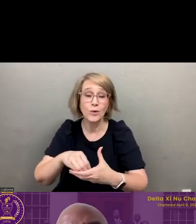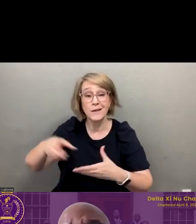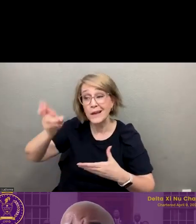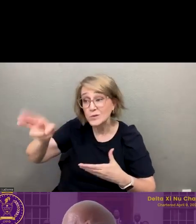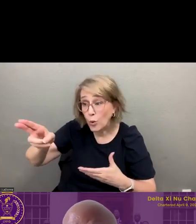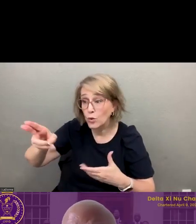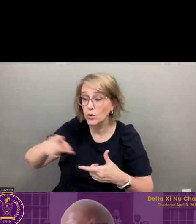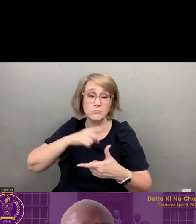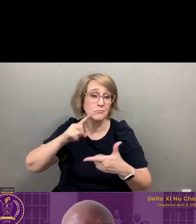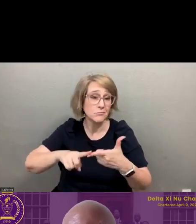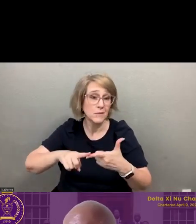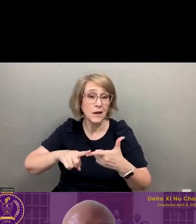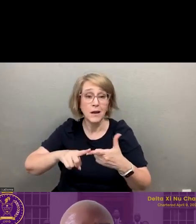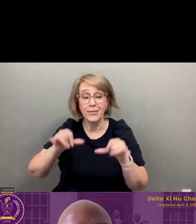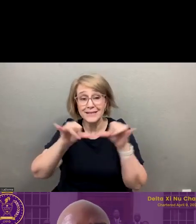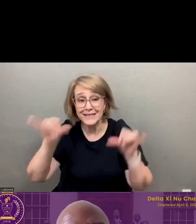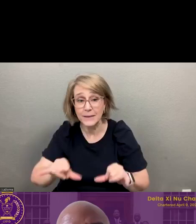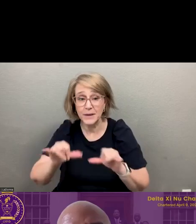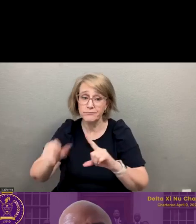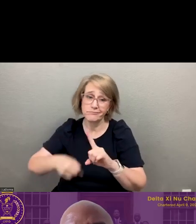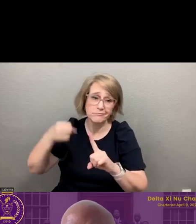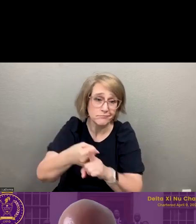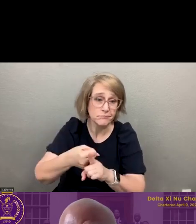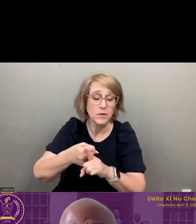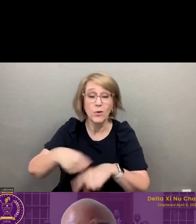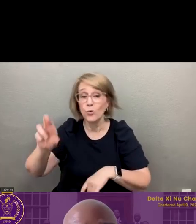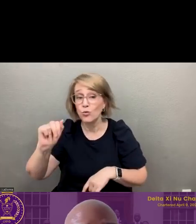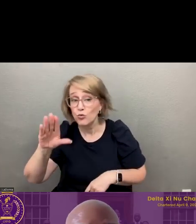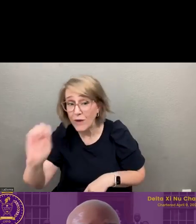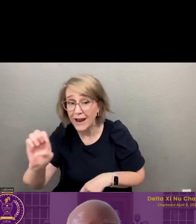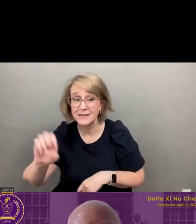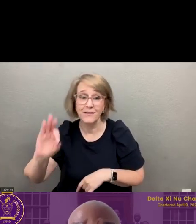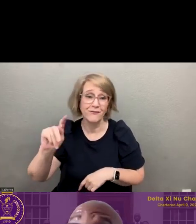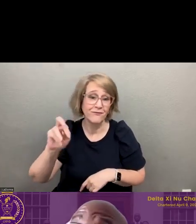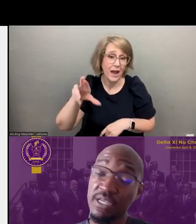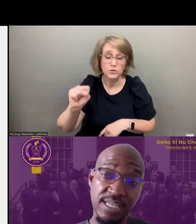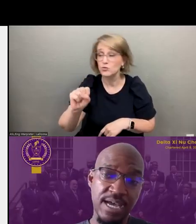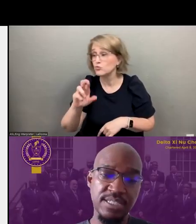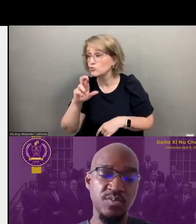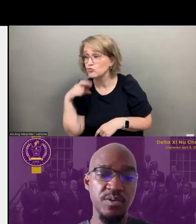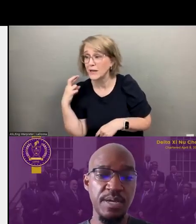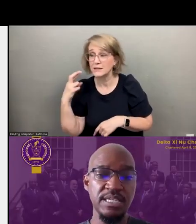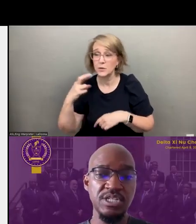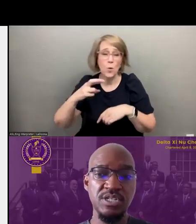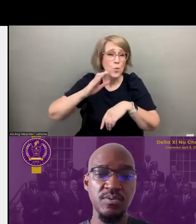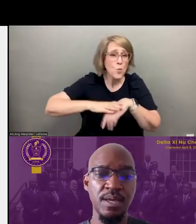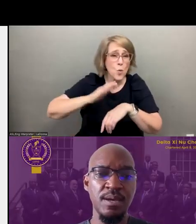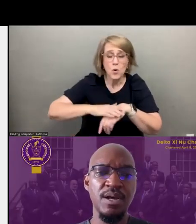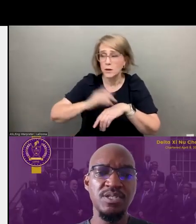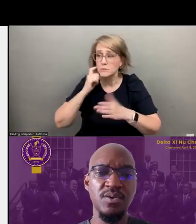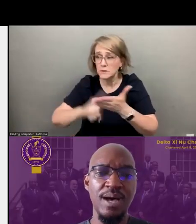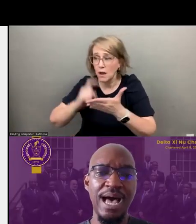context, including the impacts of racial and systemic factors, risk and protective factors, the warning signs that you want to pay attention